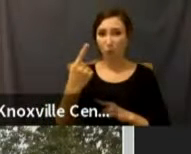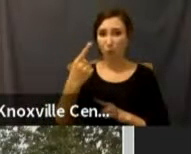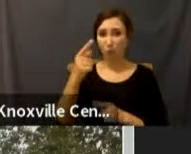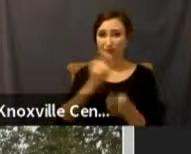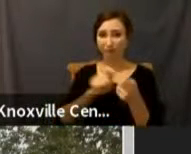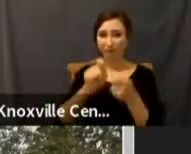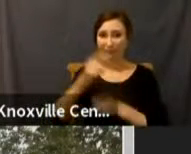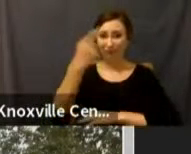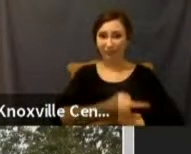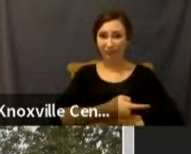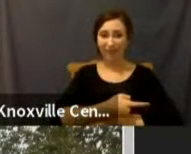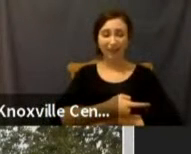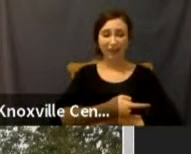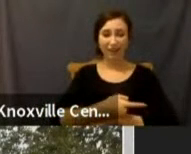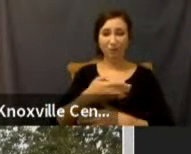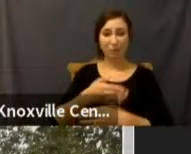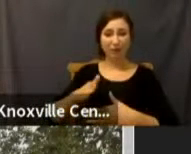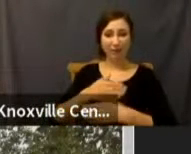been averaging